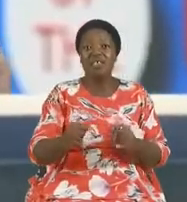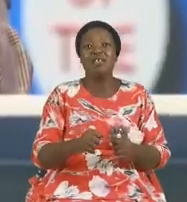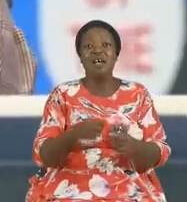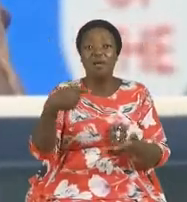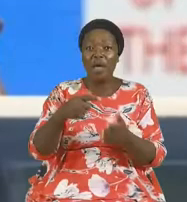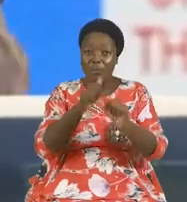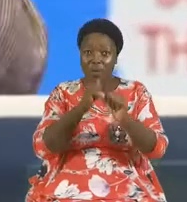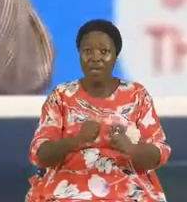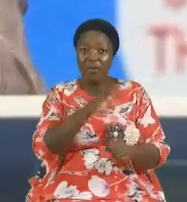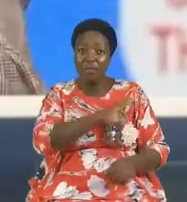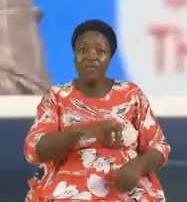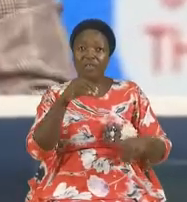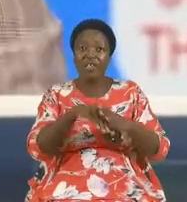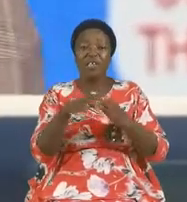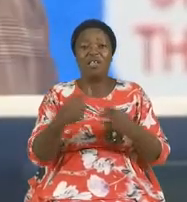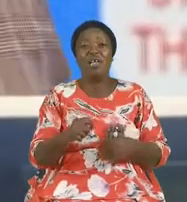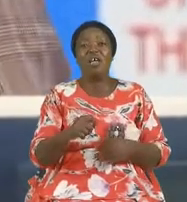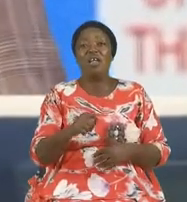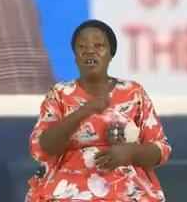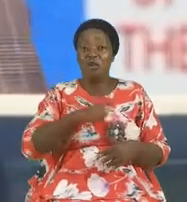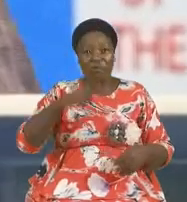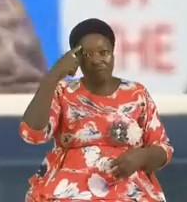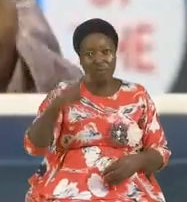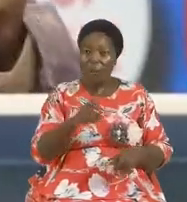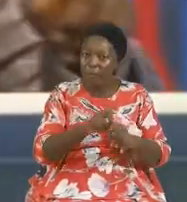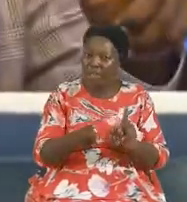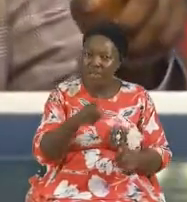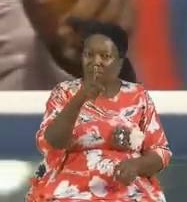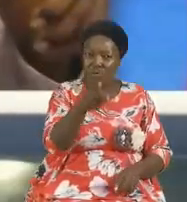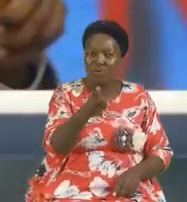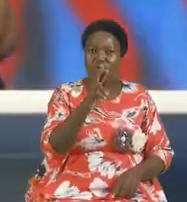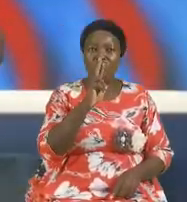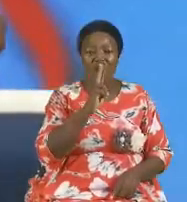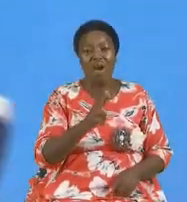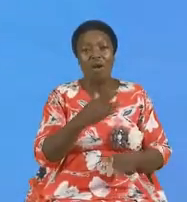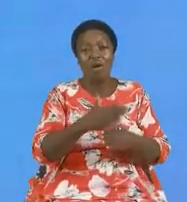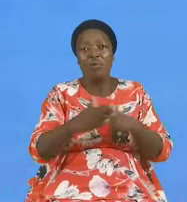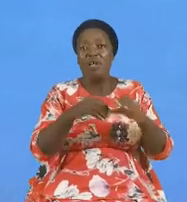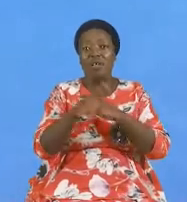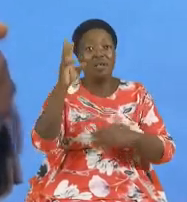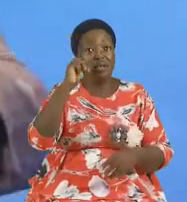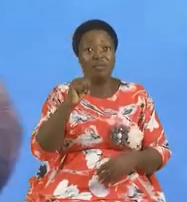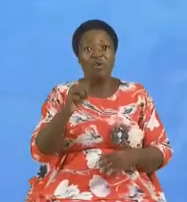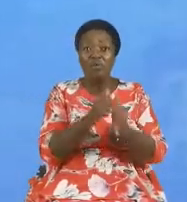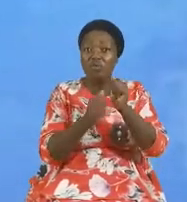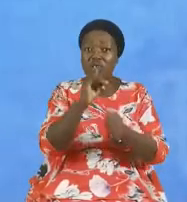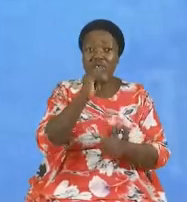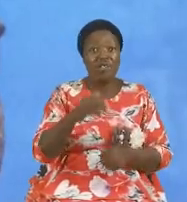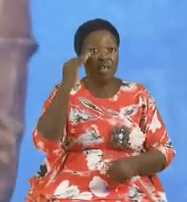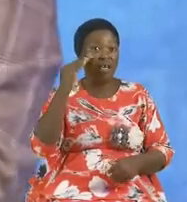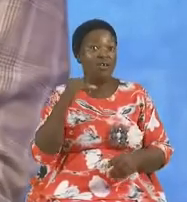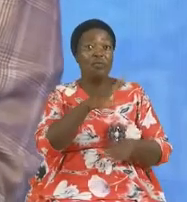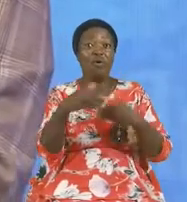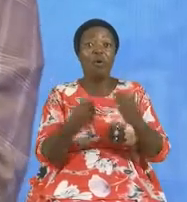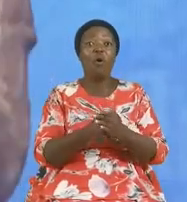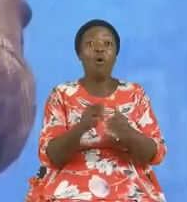be unending benefits in the cross for you. But ye are complete